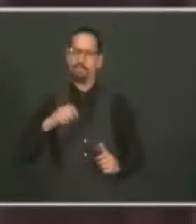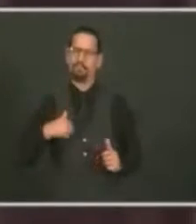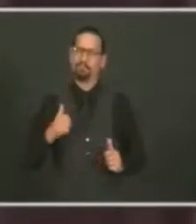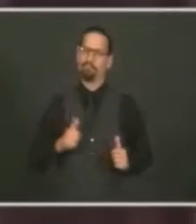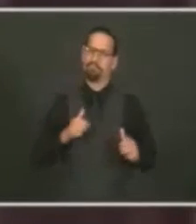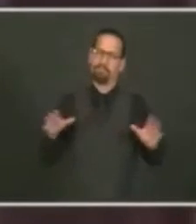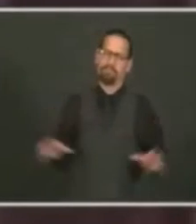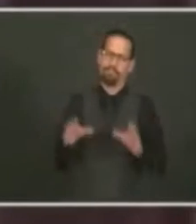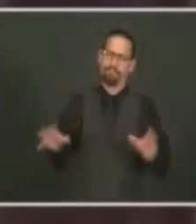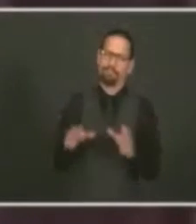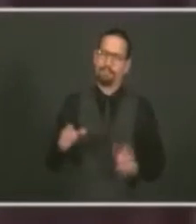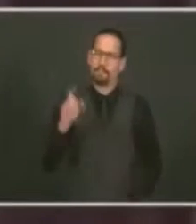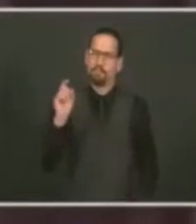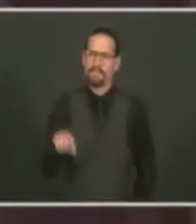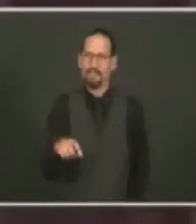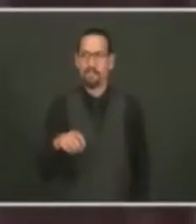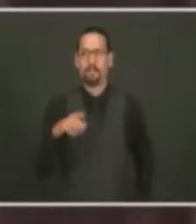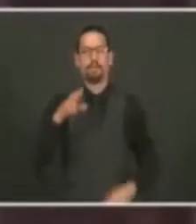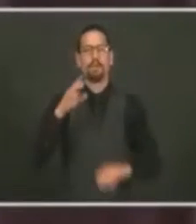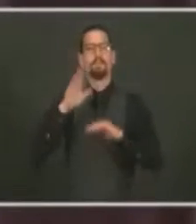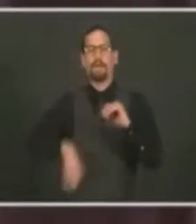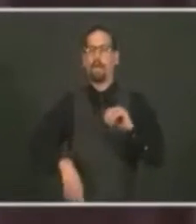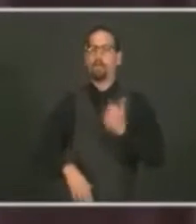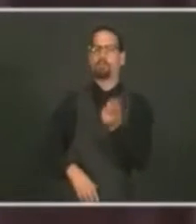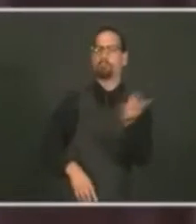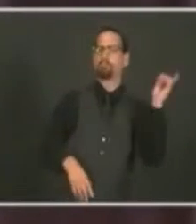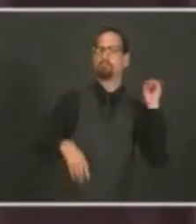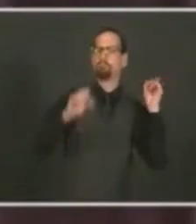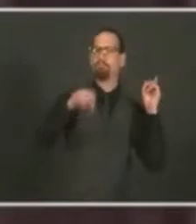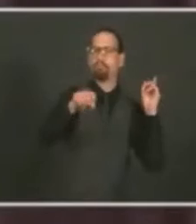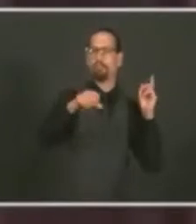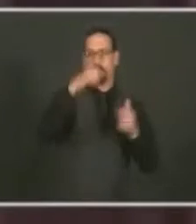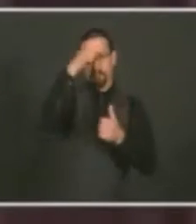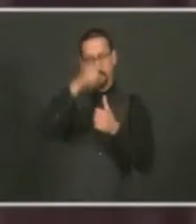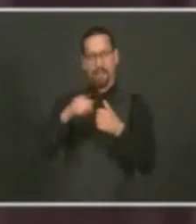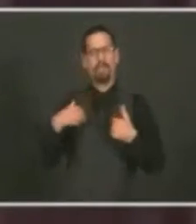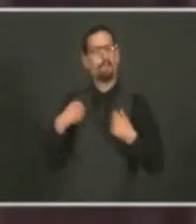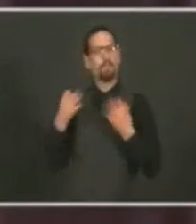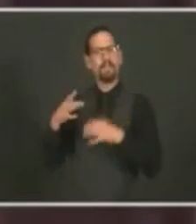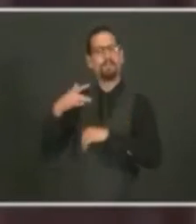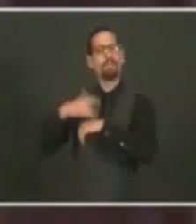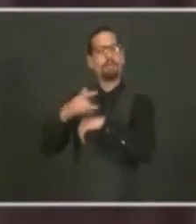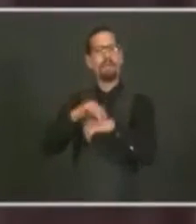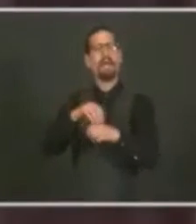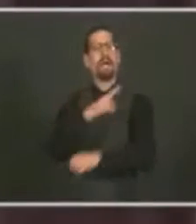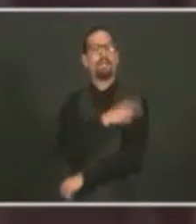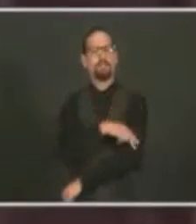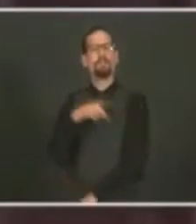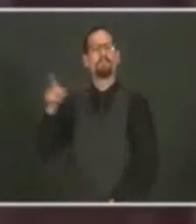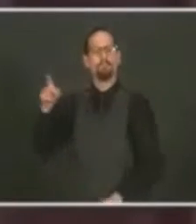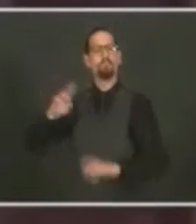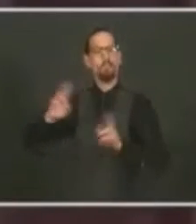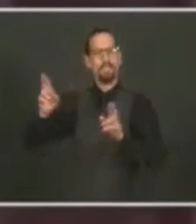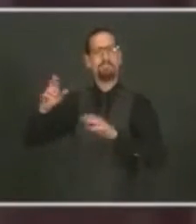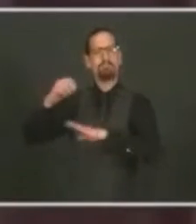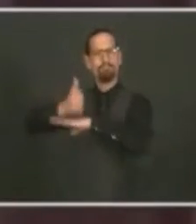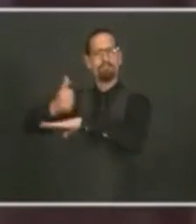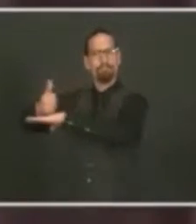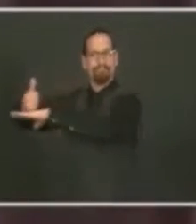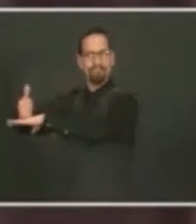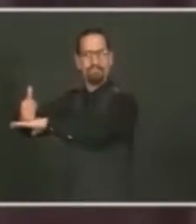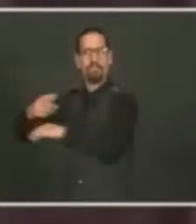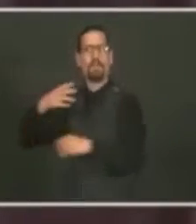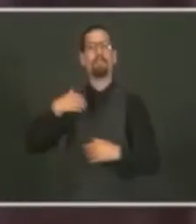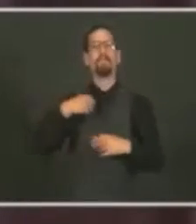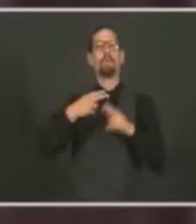We have specific types of rooms that are available, particularly in the hospital, and we have wards and units when there's